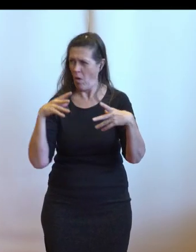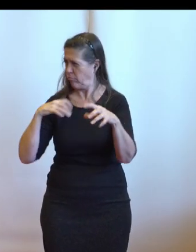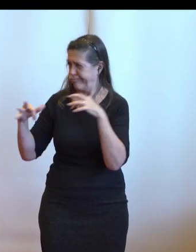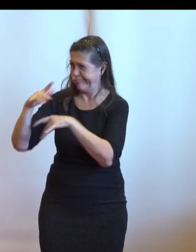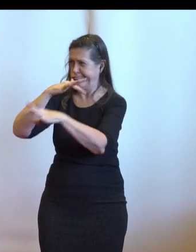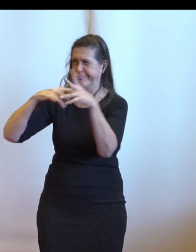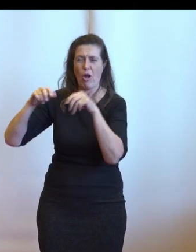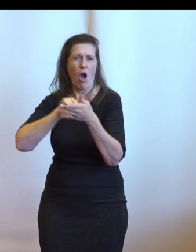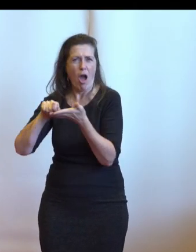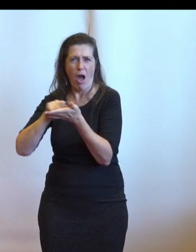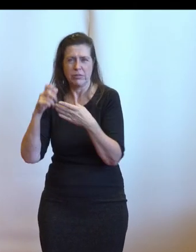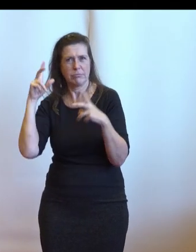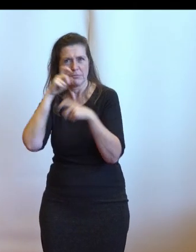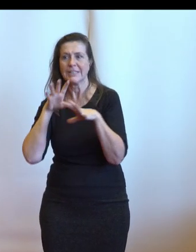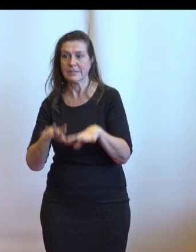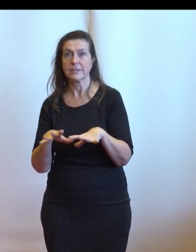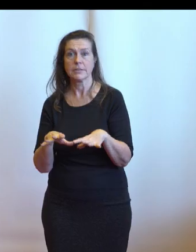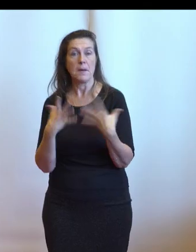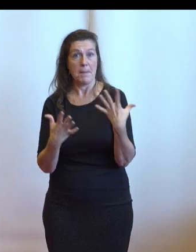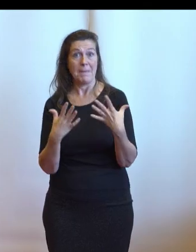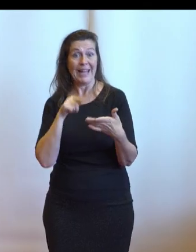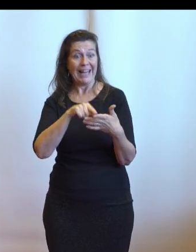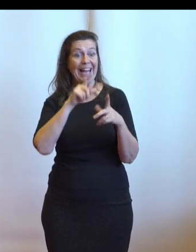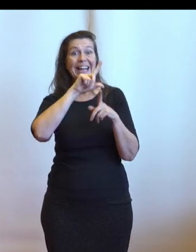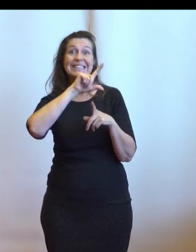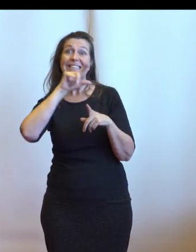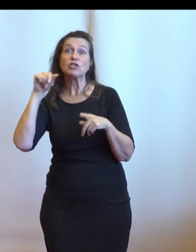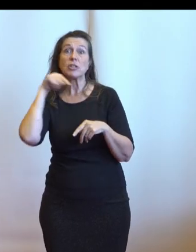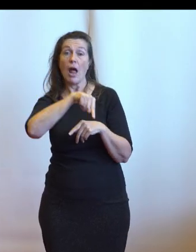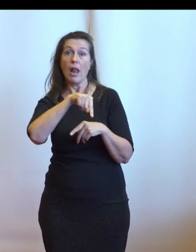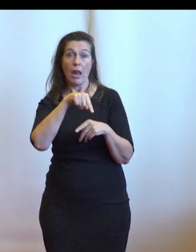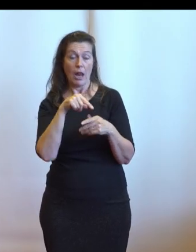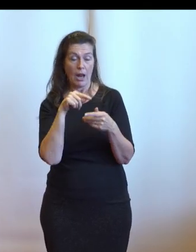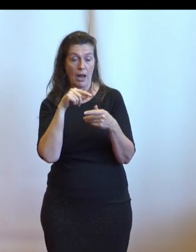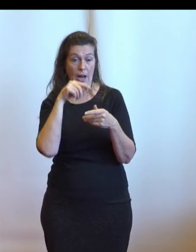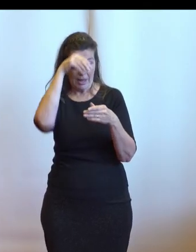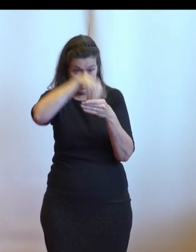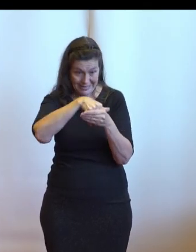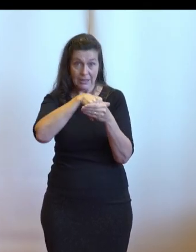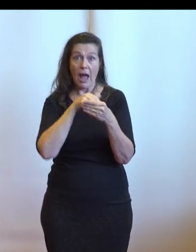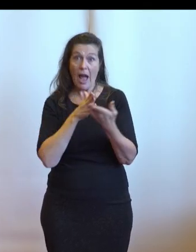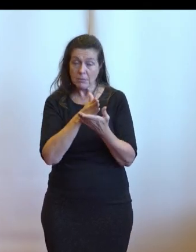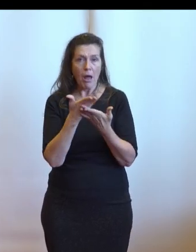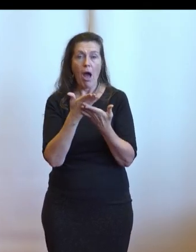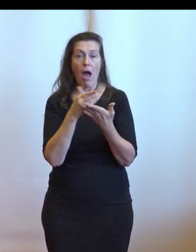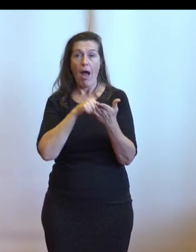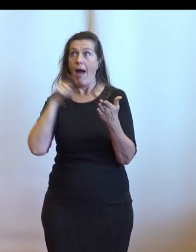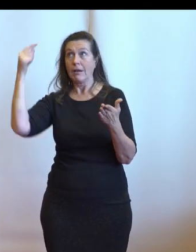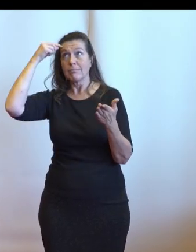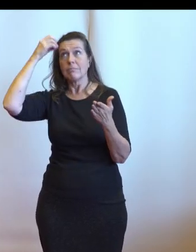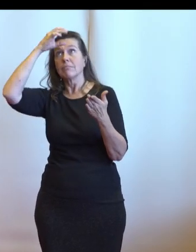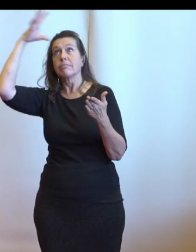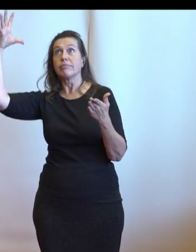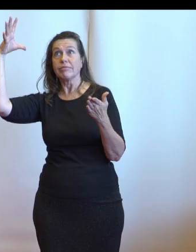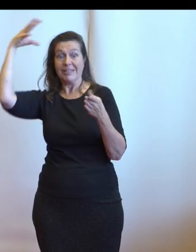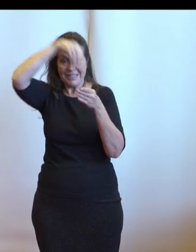are your experience was influenced by whether the digital features you were using were built with accessibility in mind.